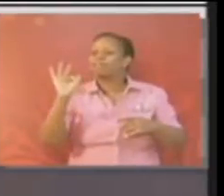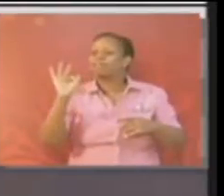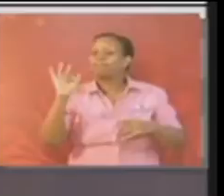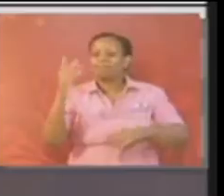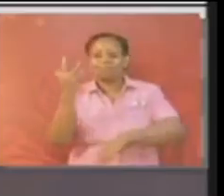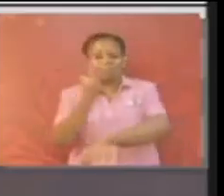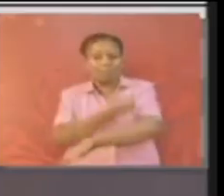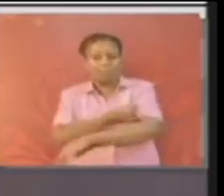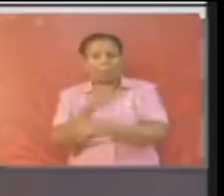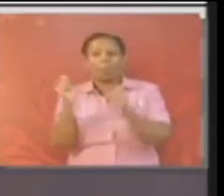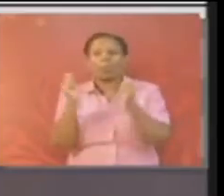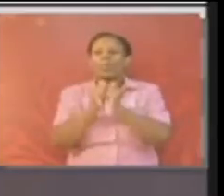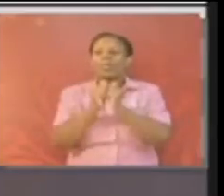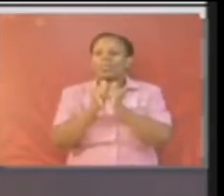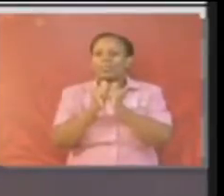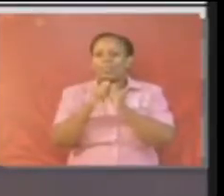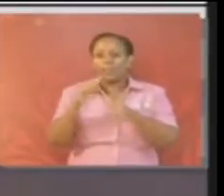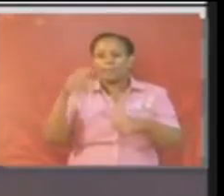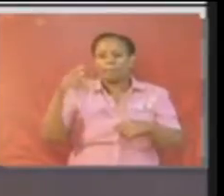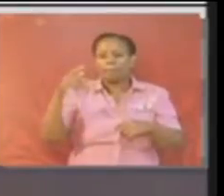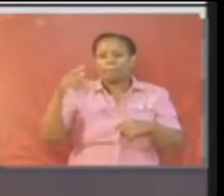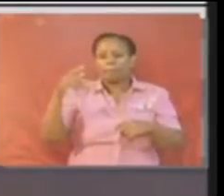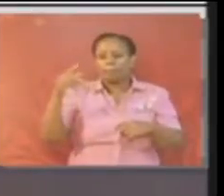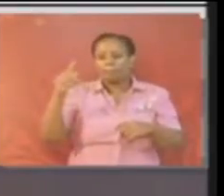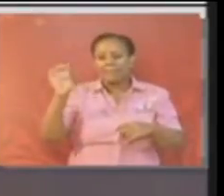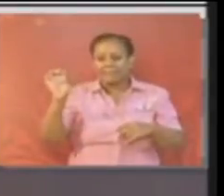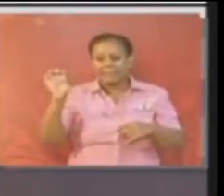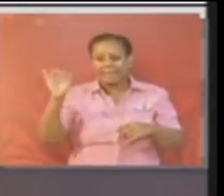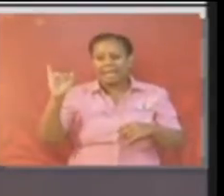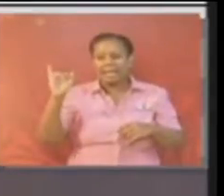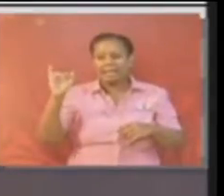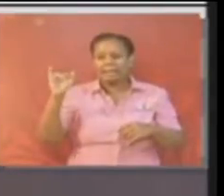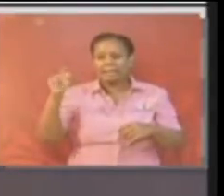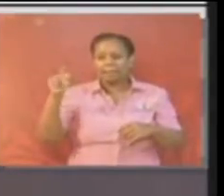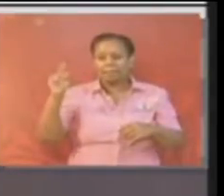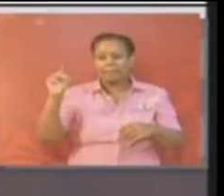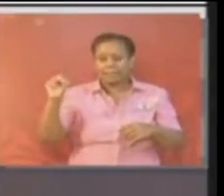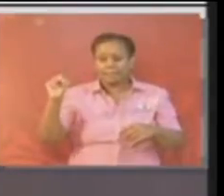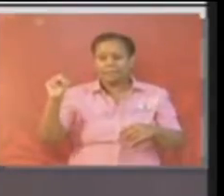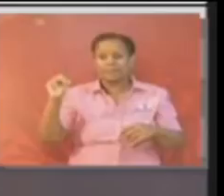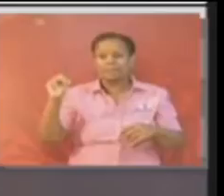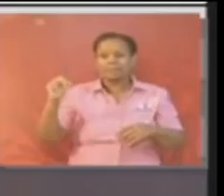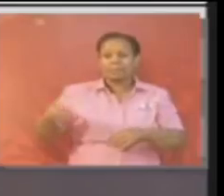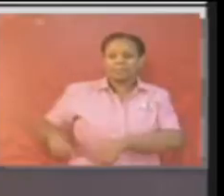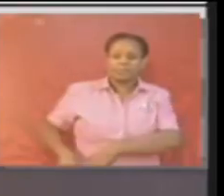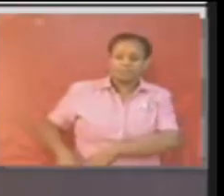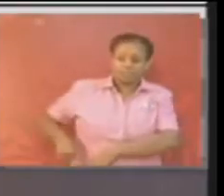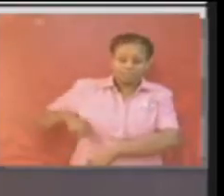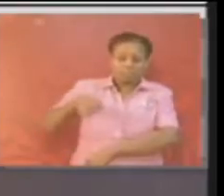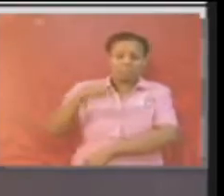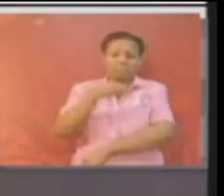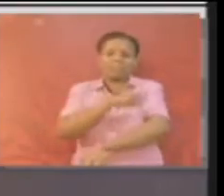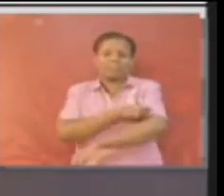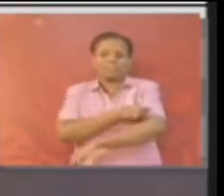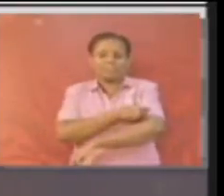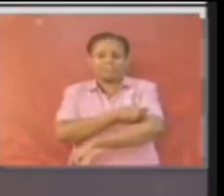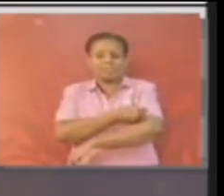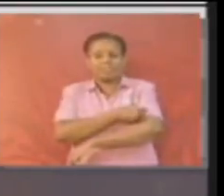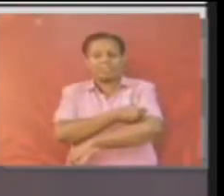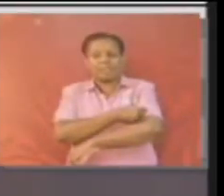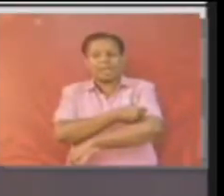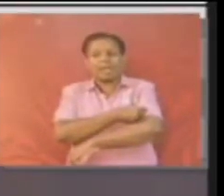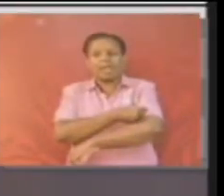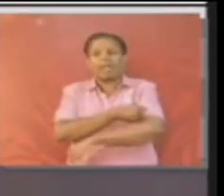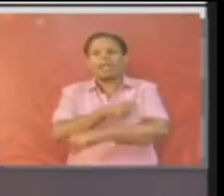have bleeding, blistering of the skin, they can have their airway closing down, which we call bronchospasm, hives where they break out